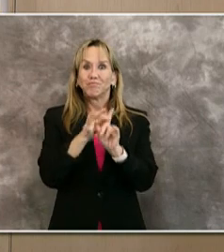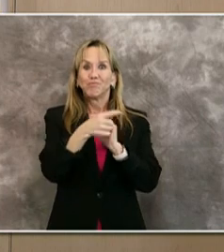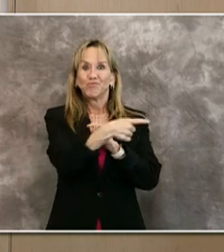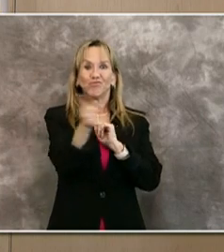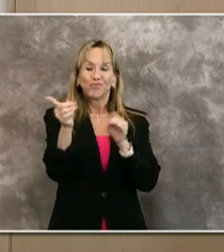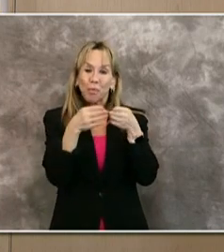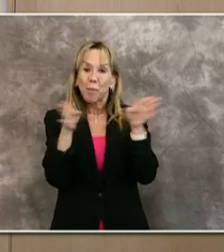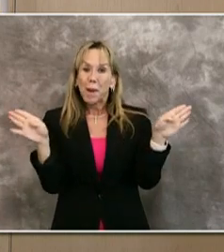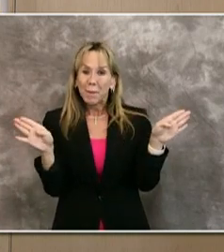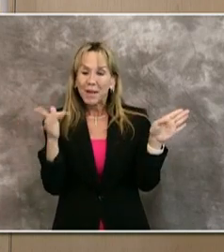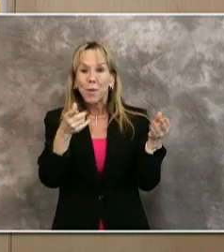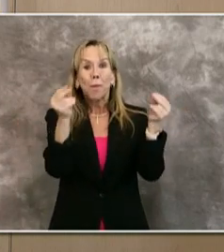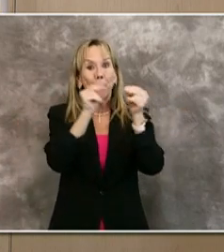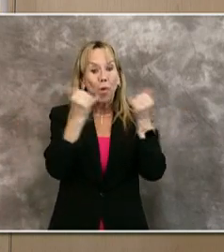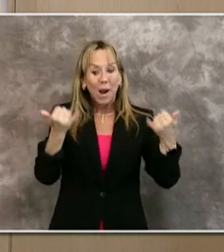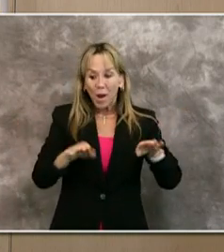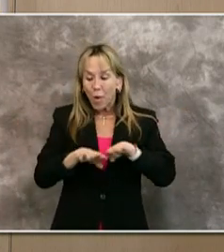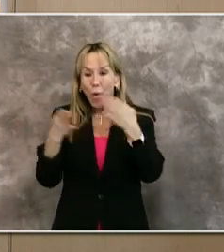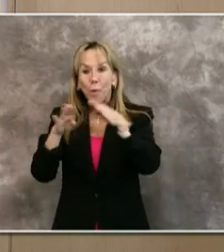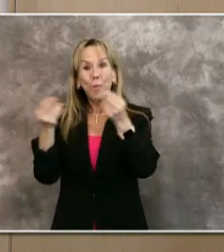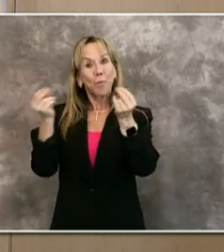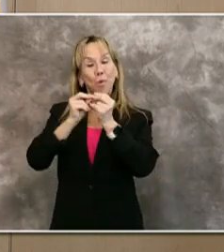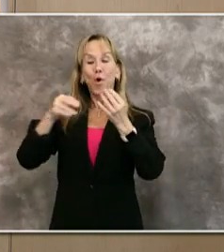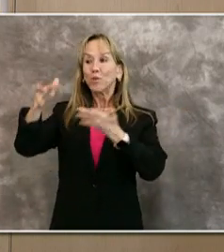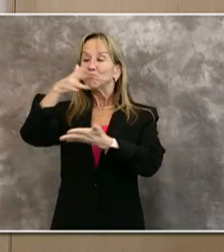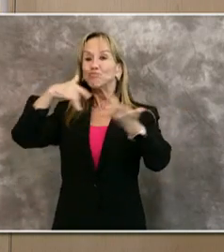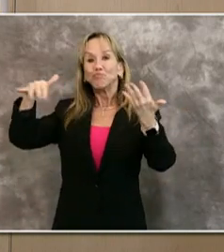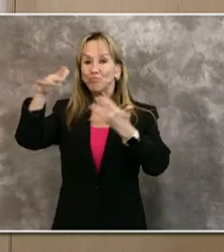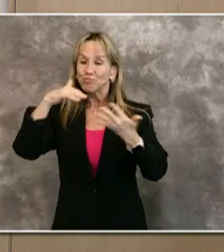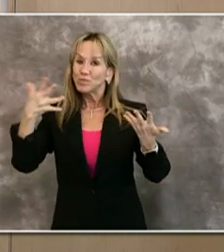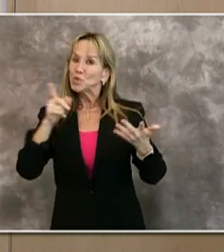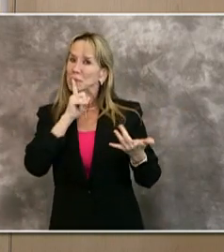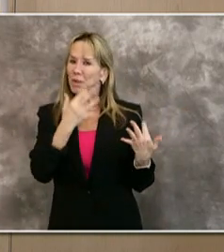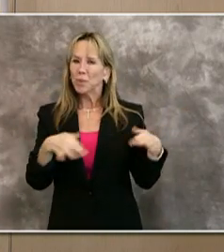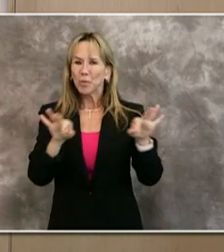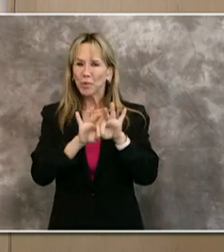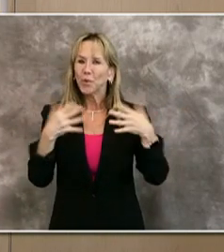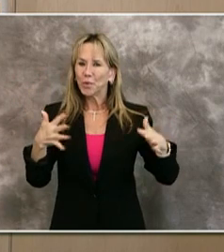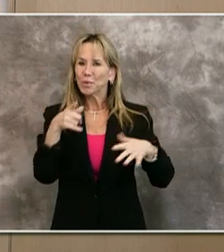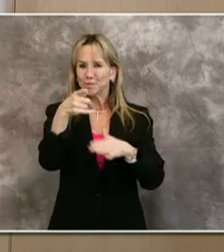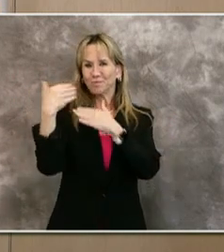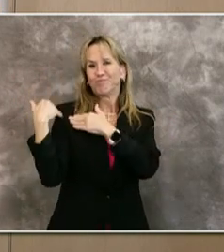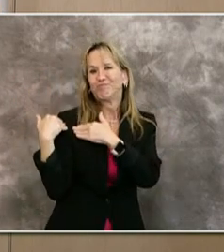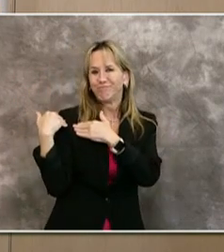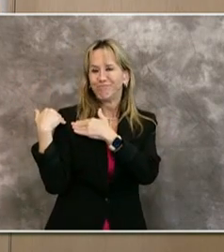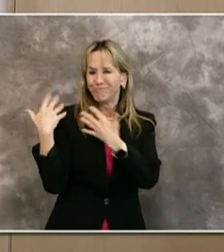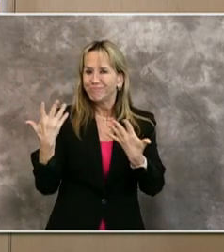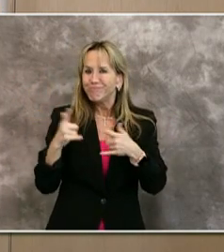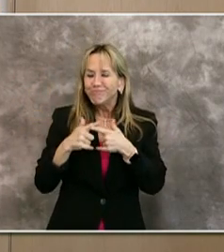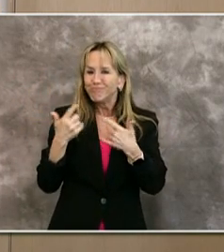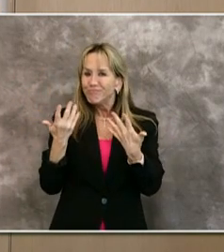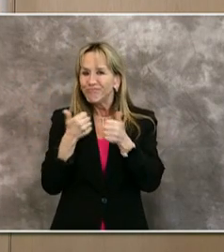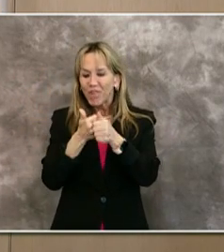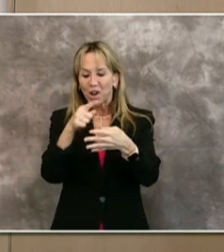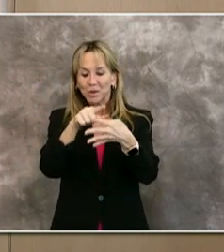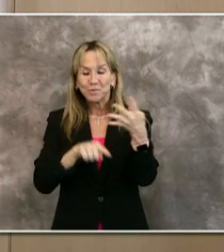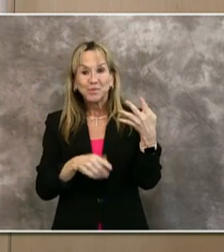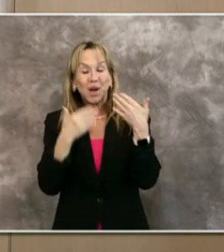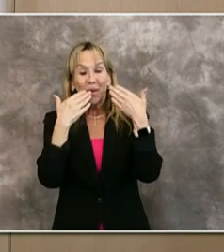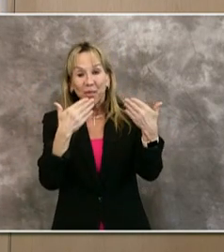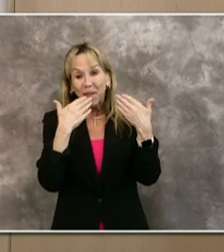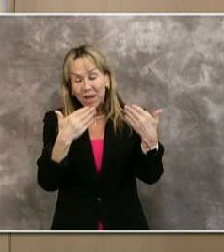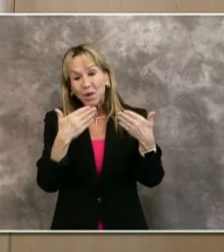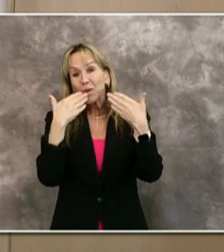more freedom is made available to you and businesses begin to open up. So again, thanks to all of you. Thanks to